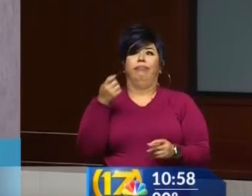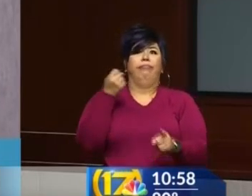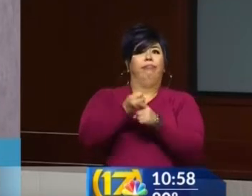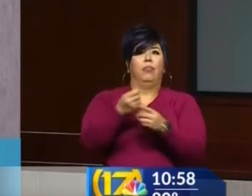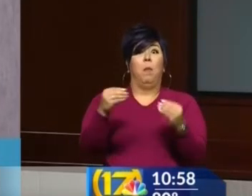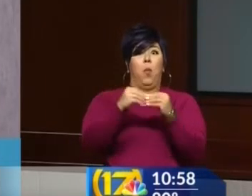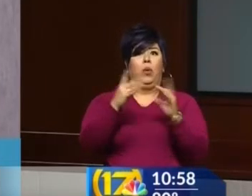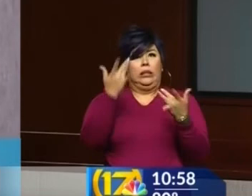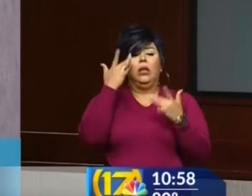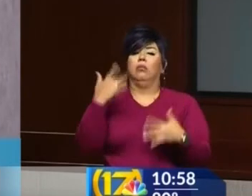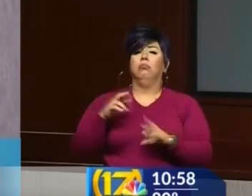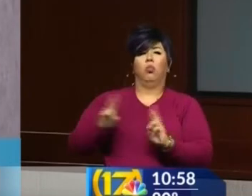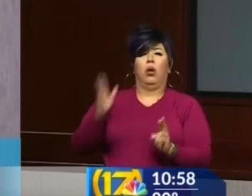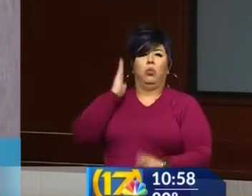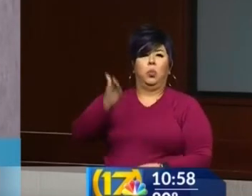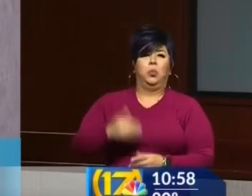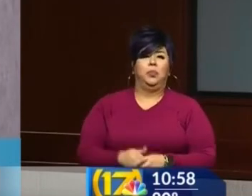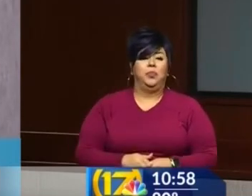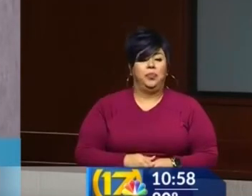question?